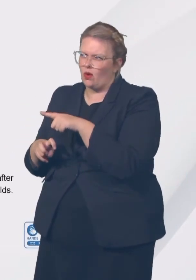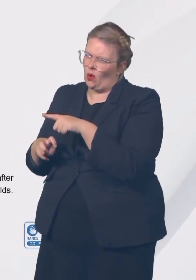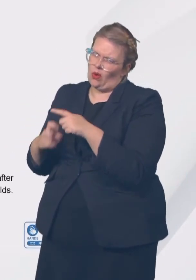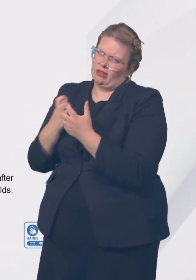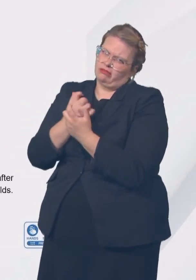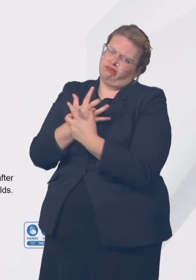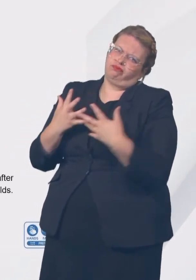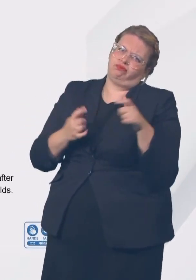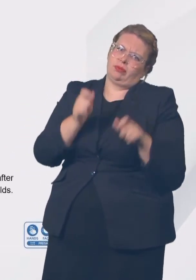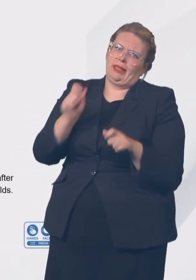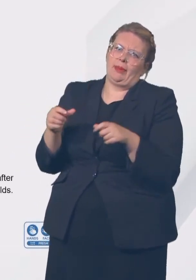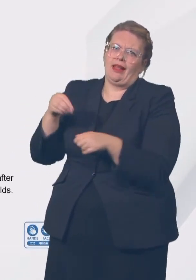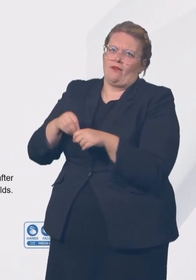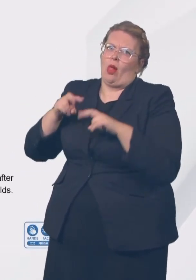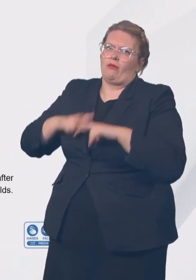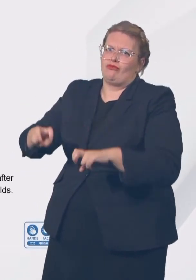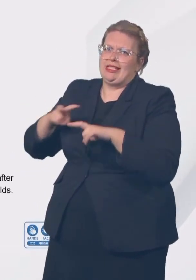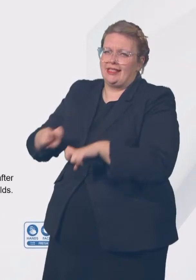study,